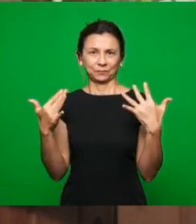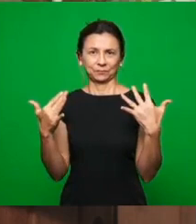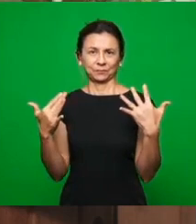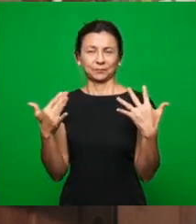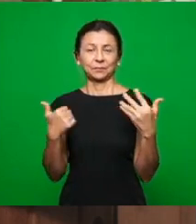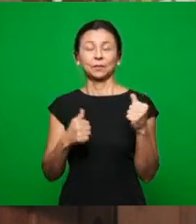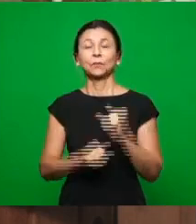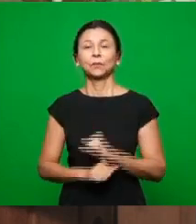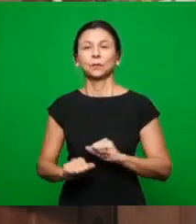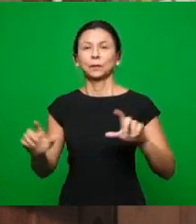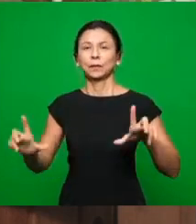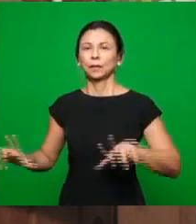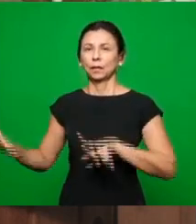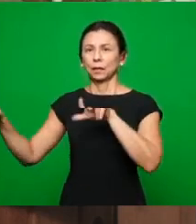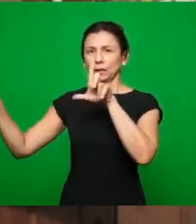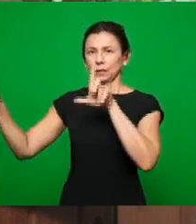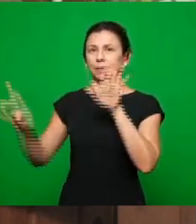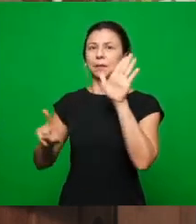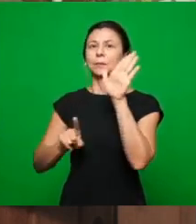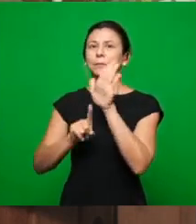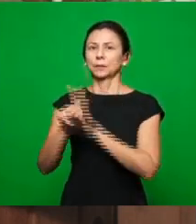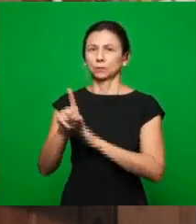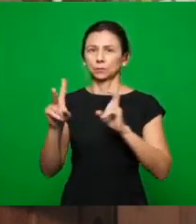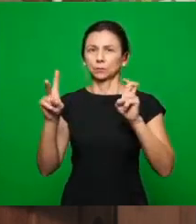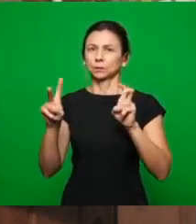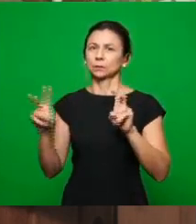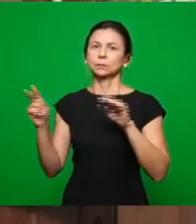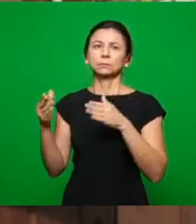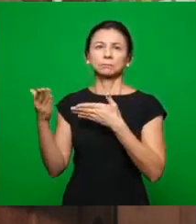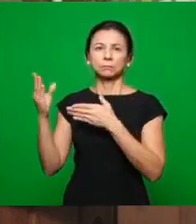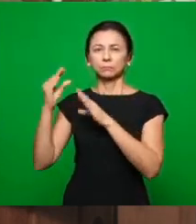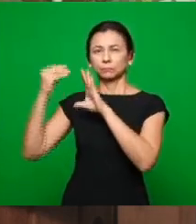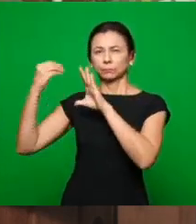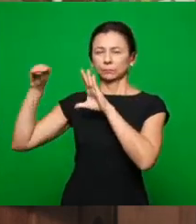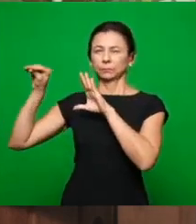now, we're going to leave the question here, the topic.